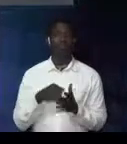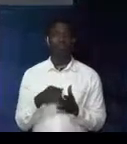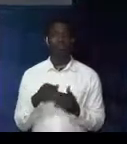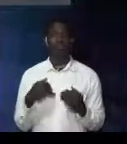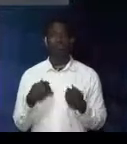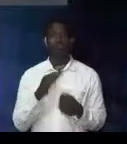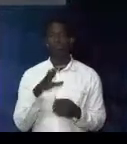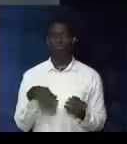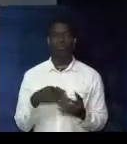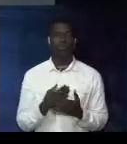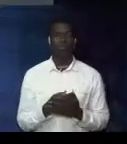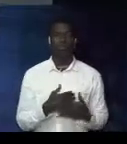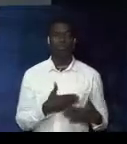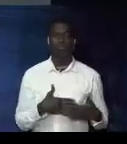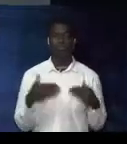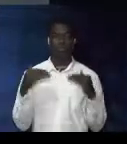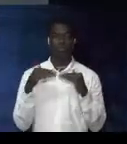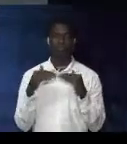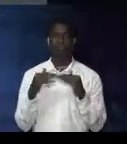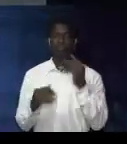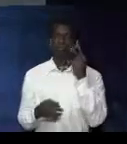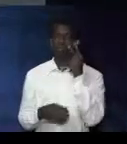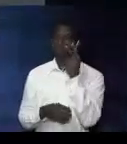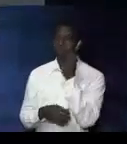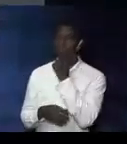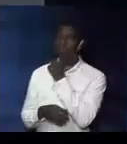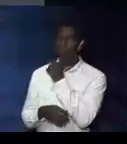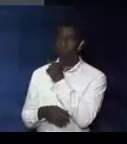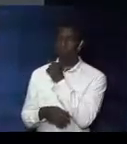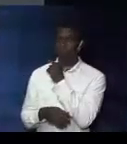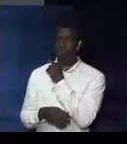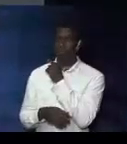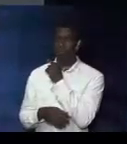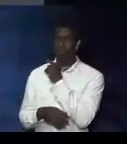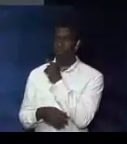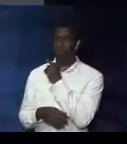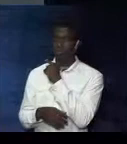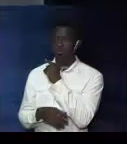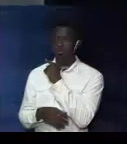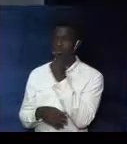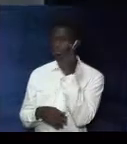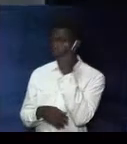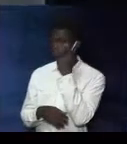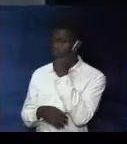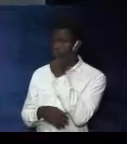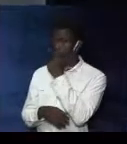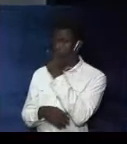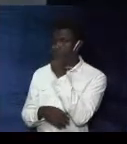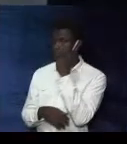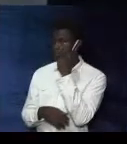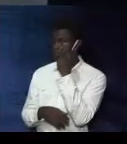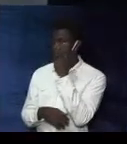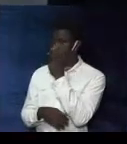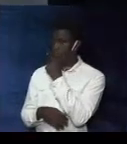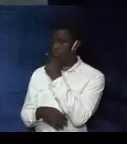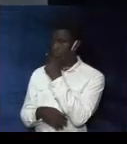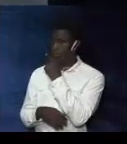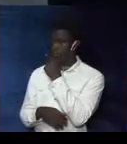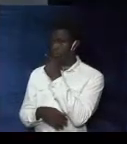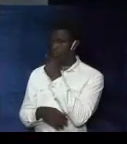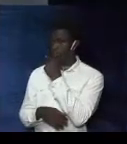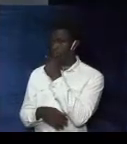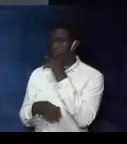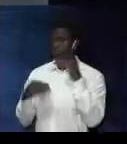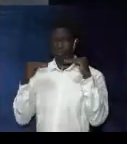the sides equal. A parallelogram does not have all the sides equal. So let's find the two lines of symmetry. It's very simple. See?